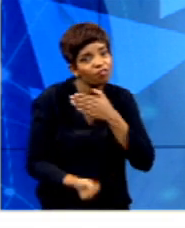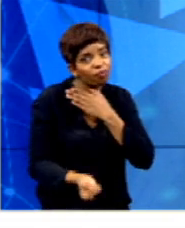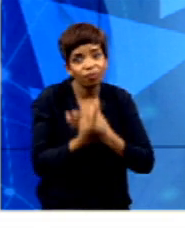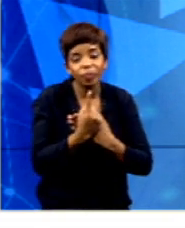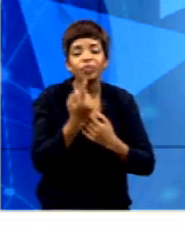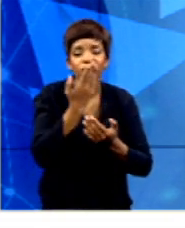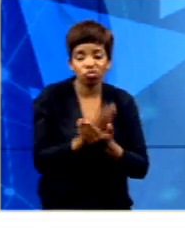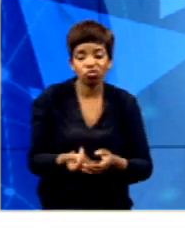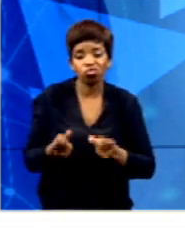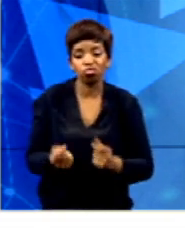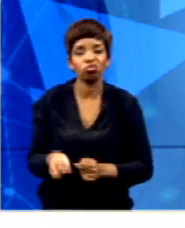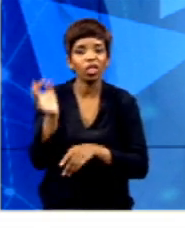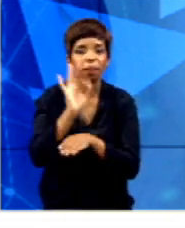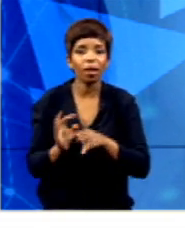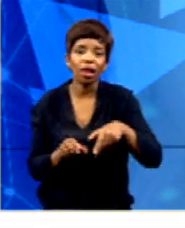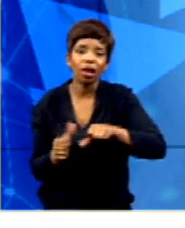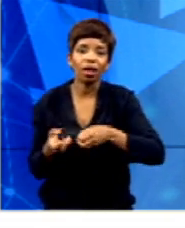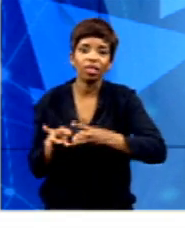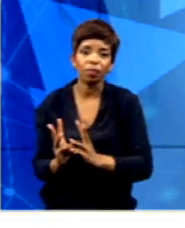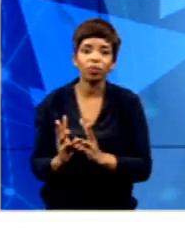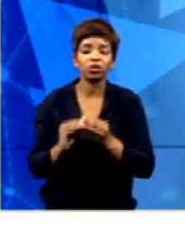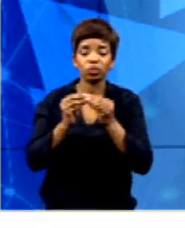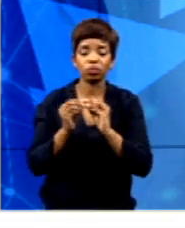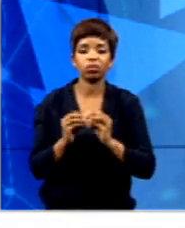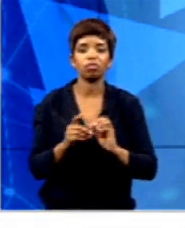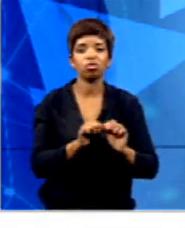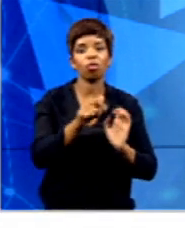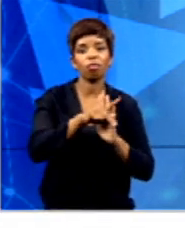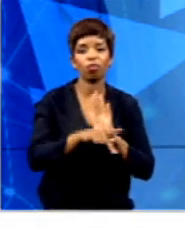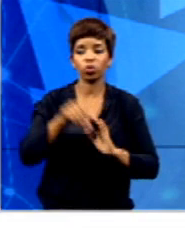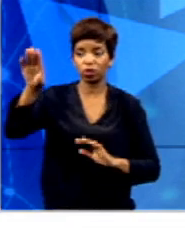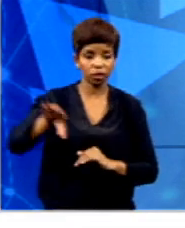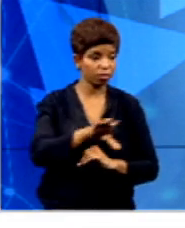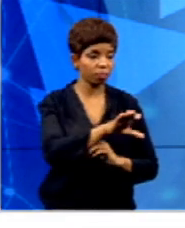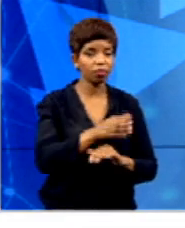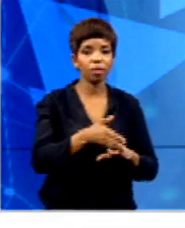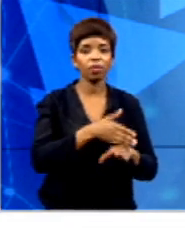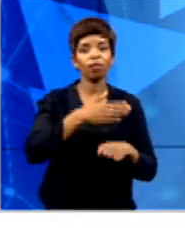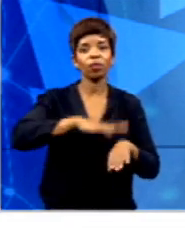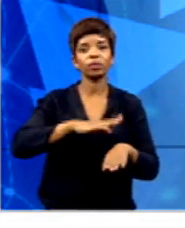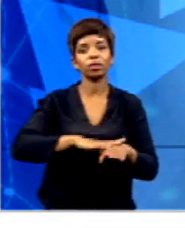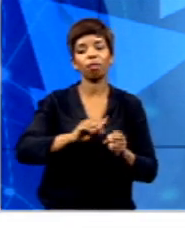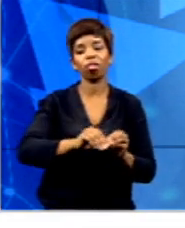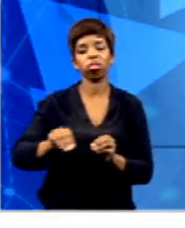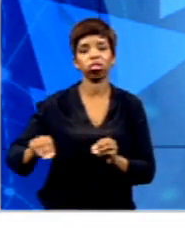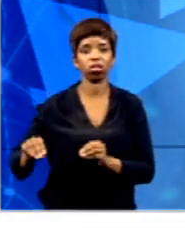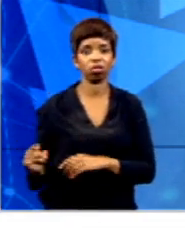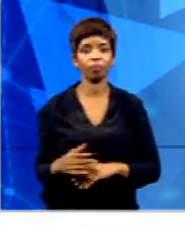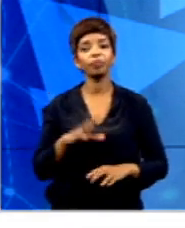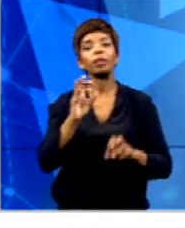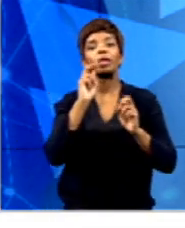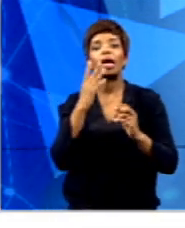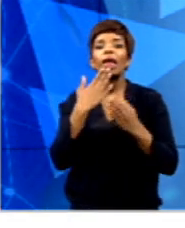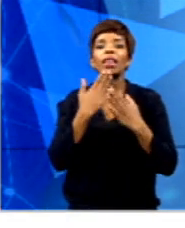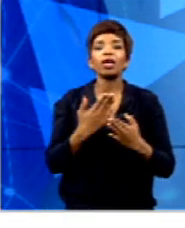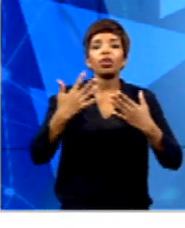prevent the lapsing of policies in this time. Well, thank you so much for your time this morning, Edite